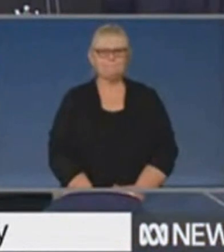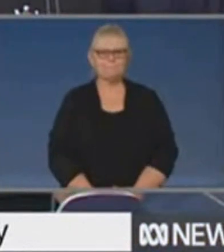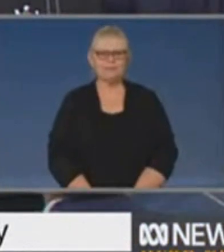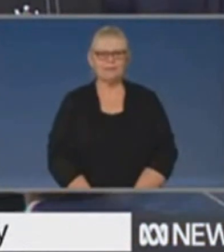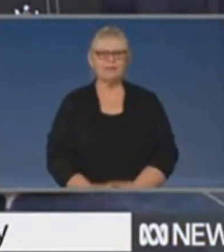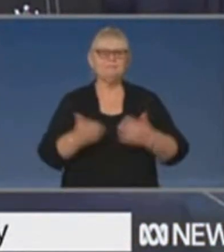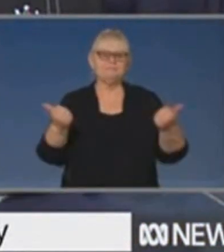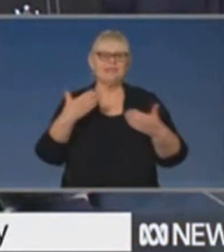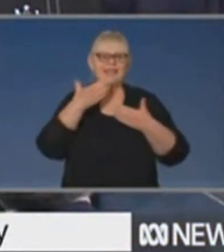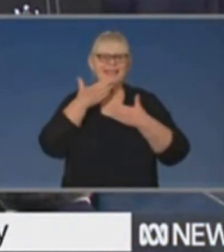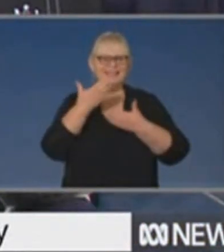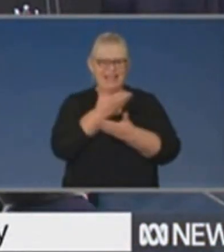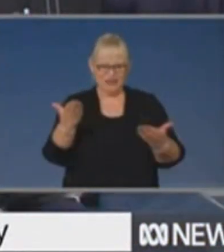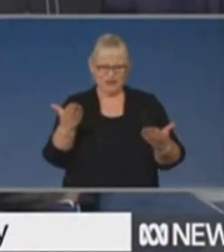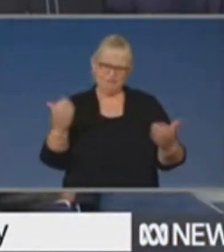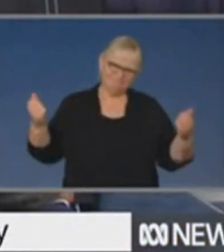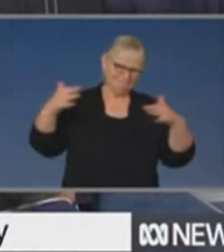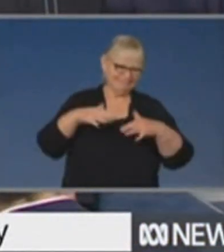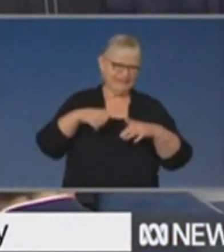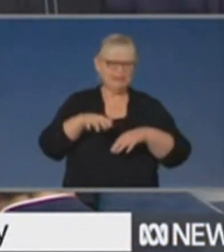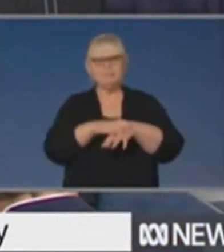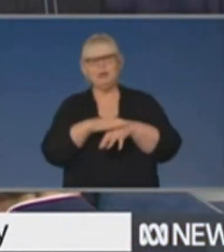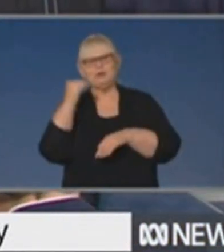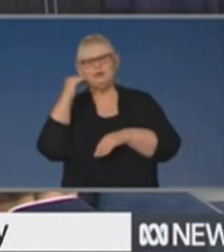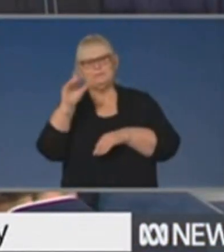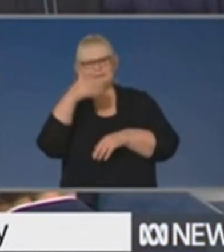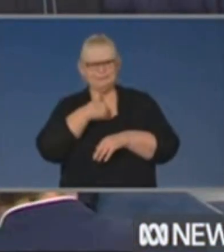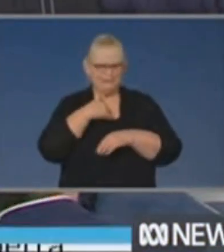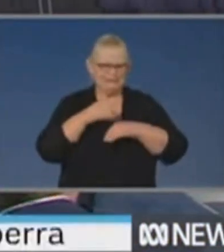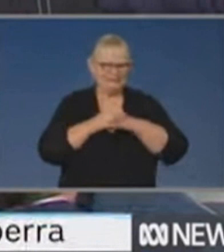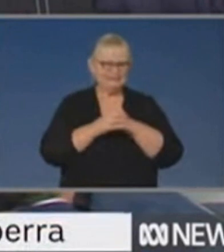stepping up. Well, thank you for gathering together here in the Blue Room this morning.